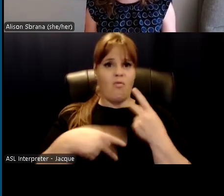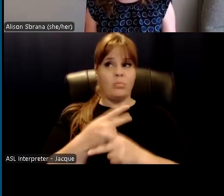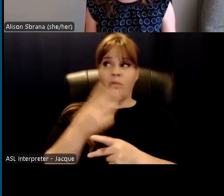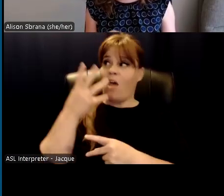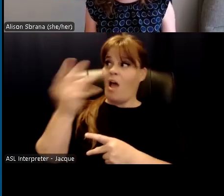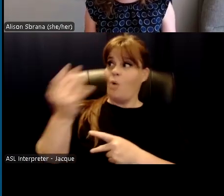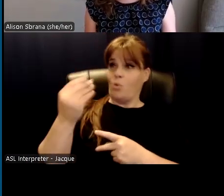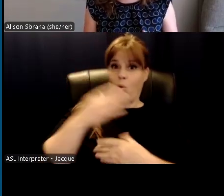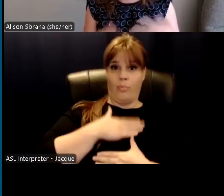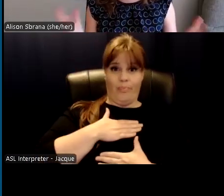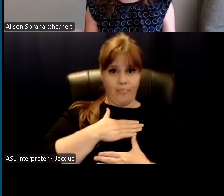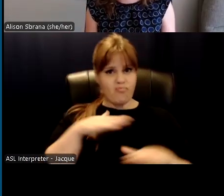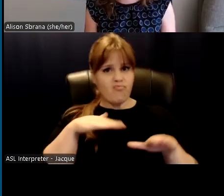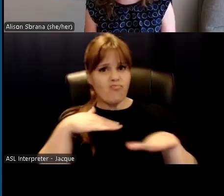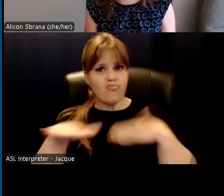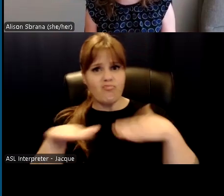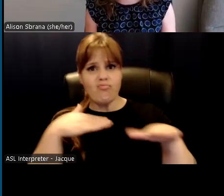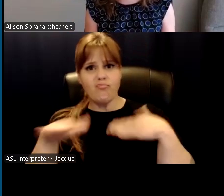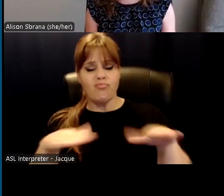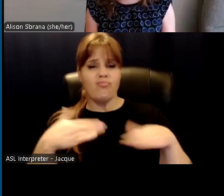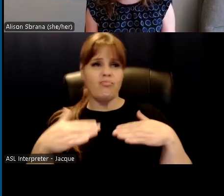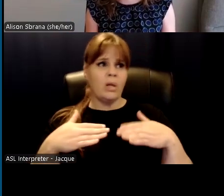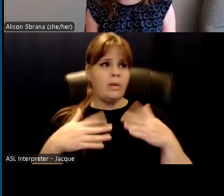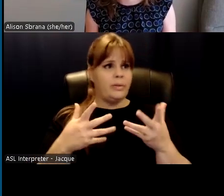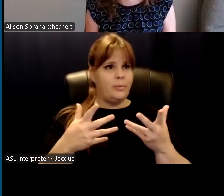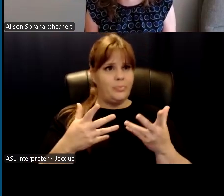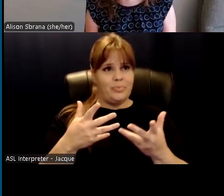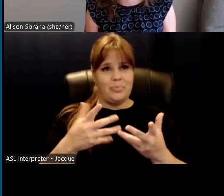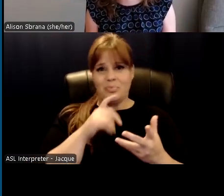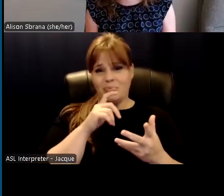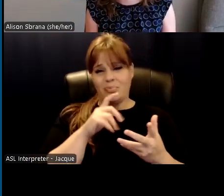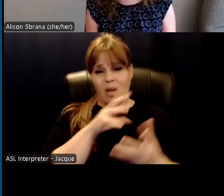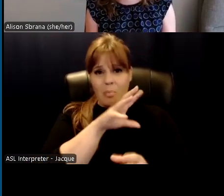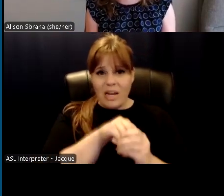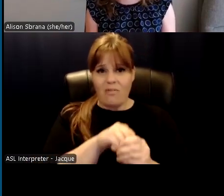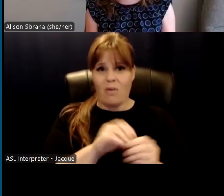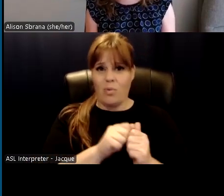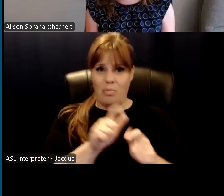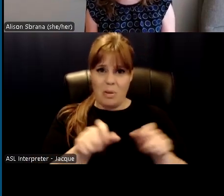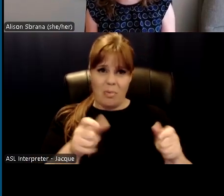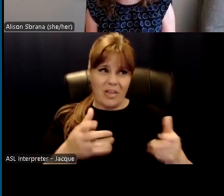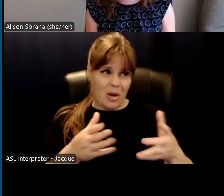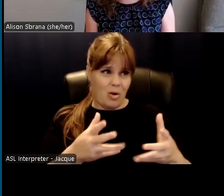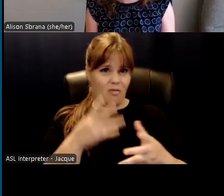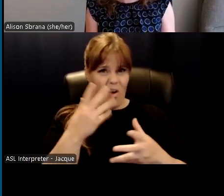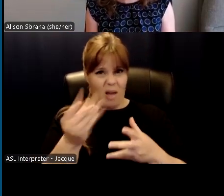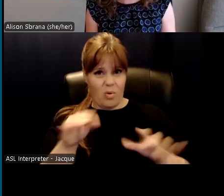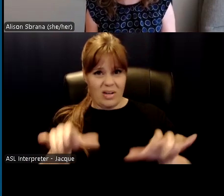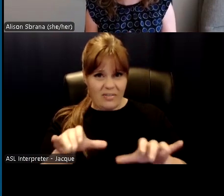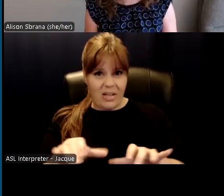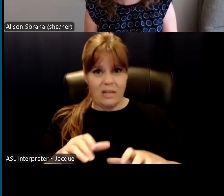for walks, just participating with people here who do outdoor activities, riding my bike, going skiing.